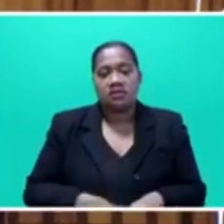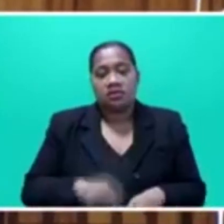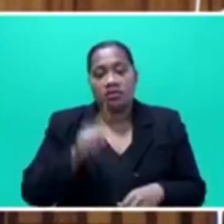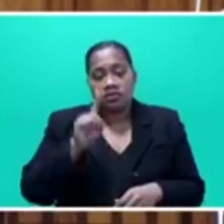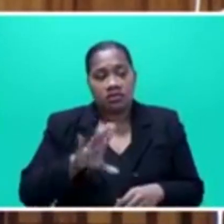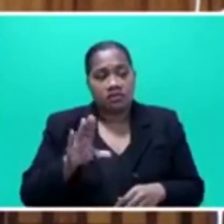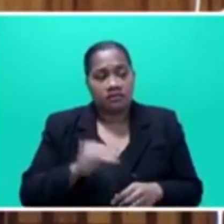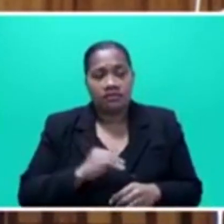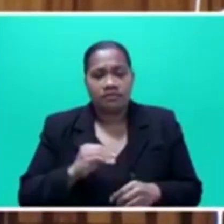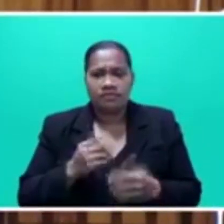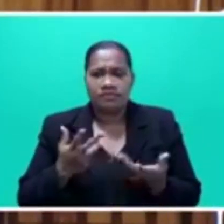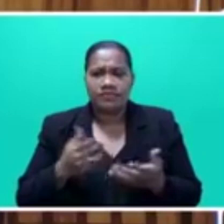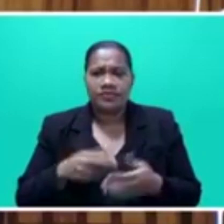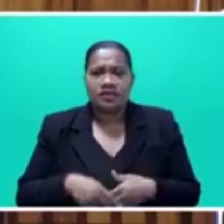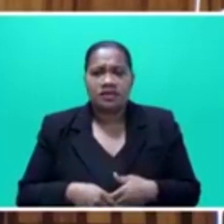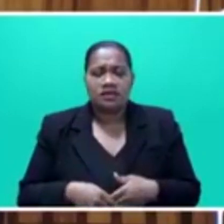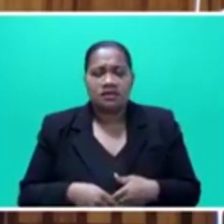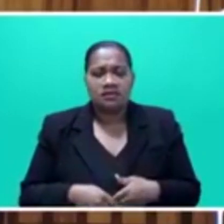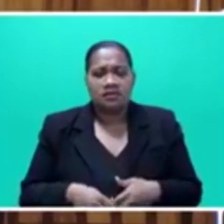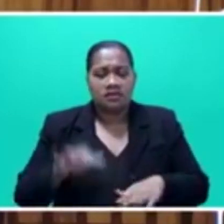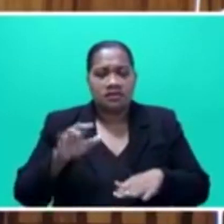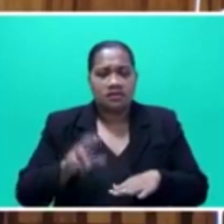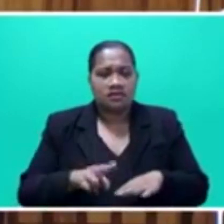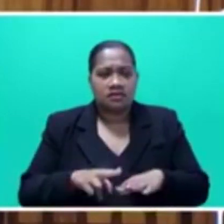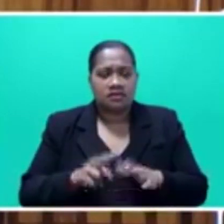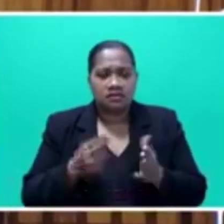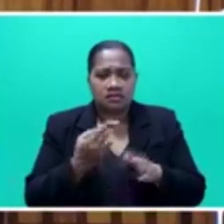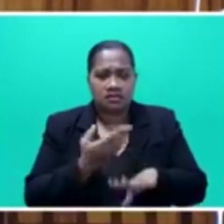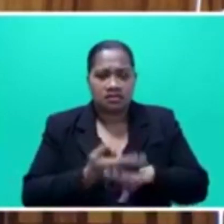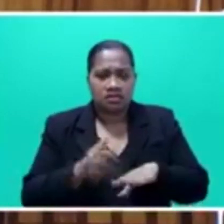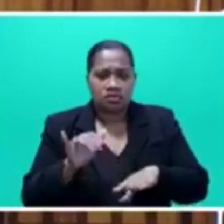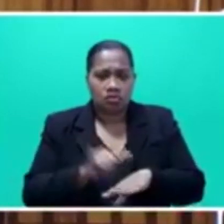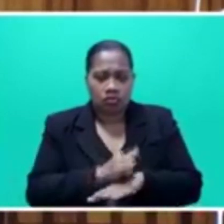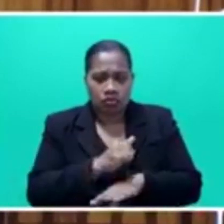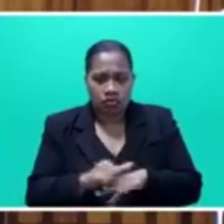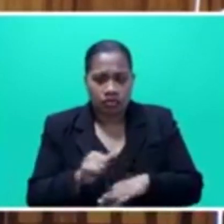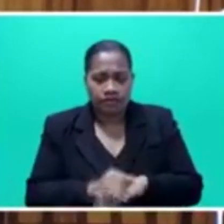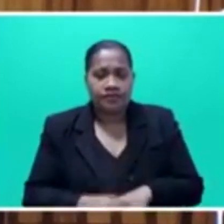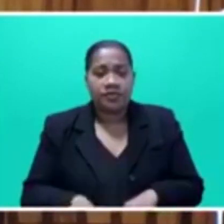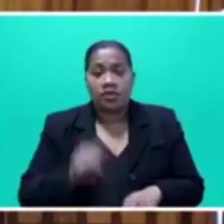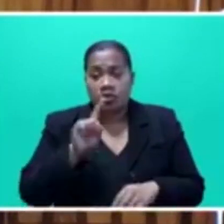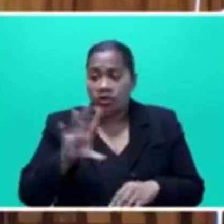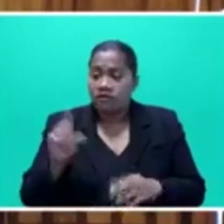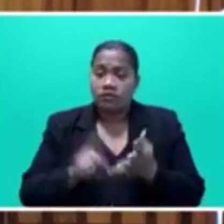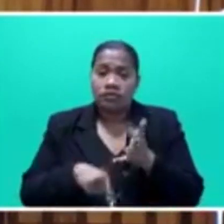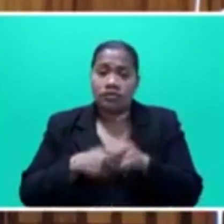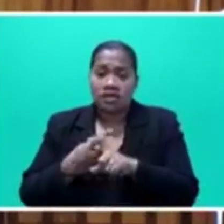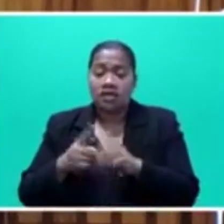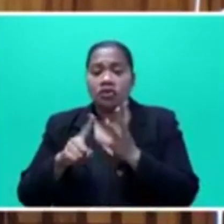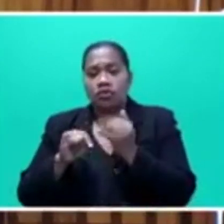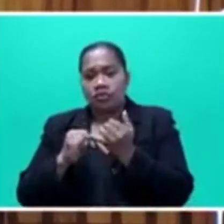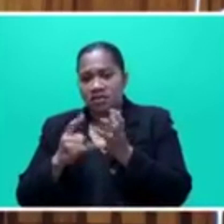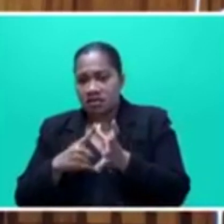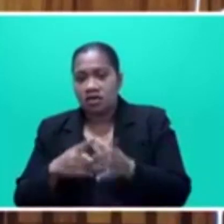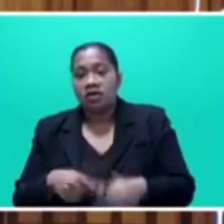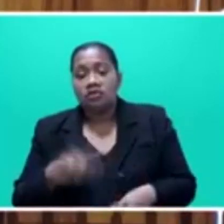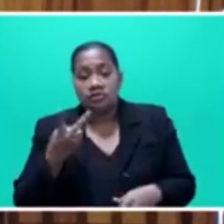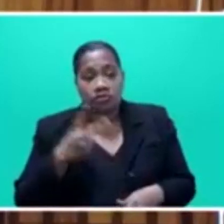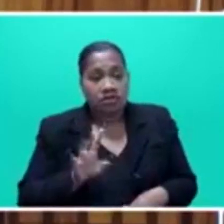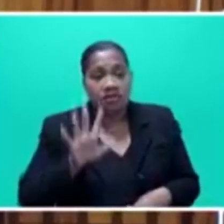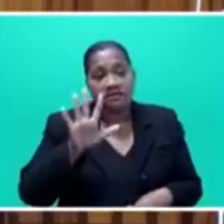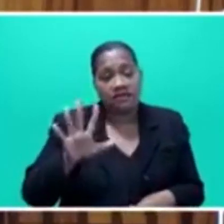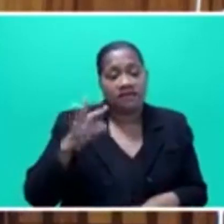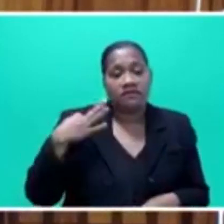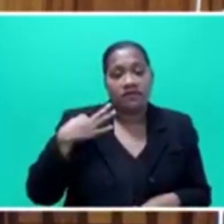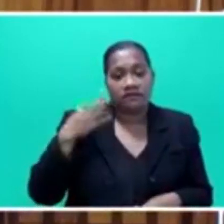who came from New York. And 2 were already, 1 in UK and 1 was USA, already there. So 25 officials, Mr.